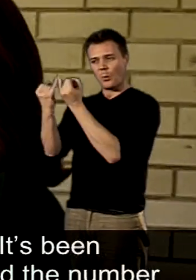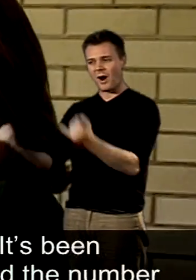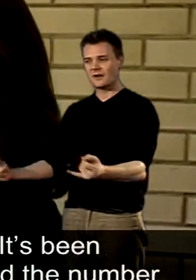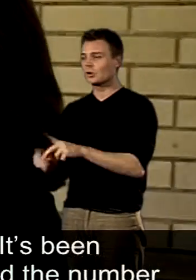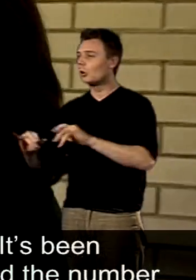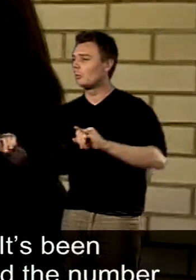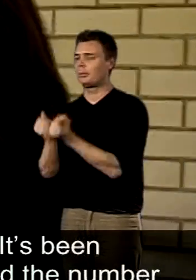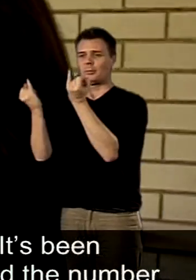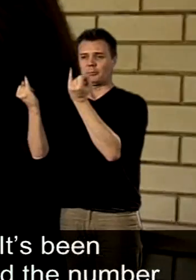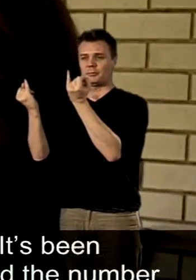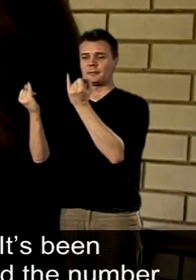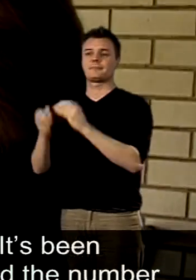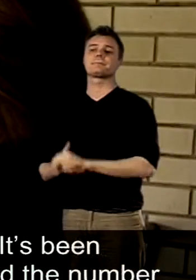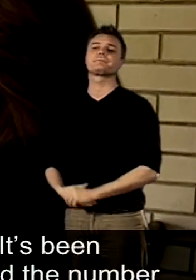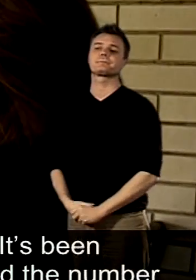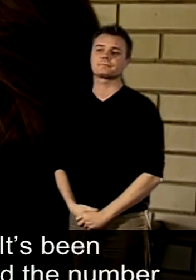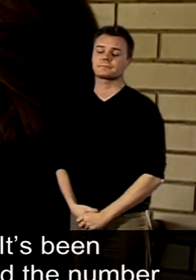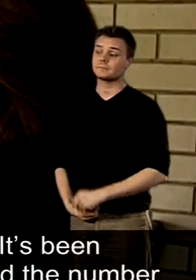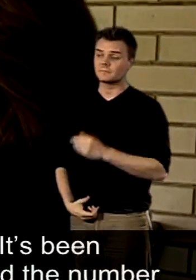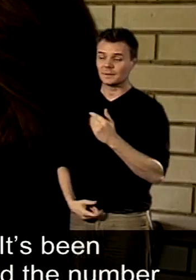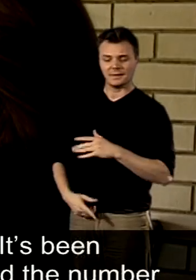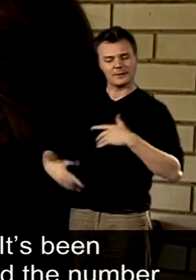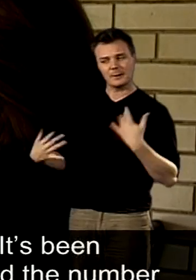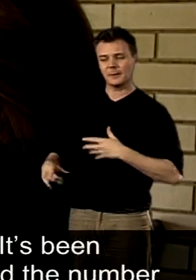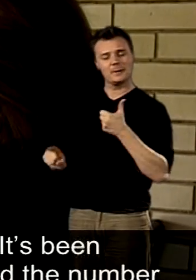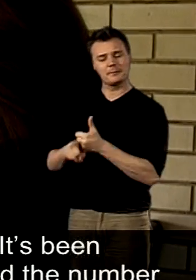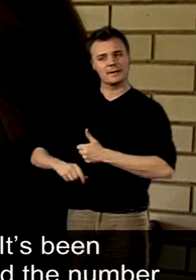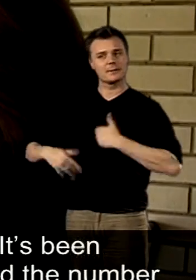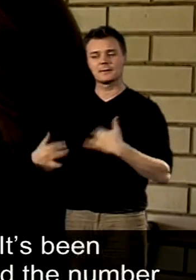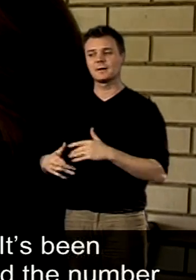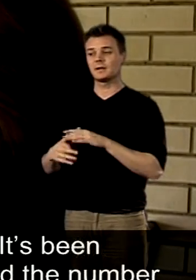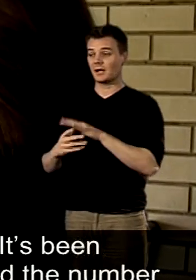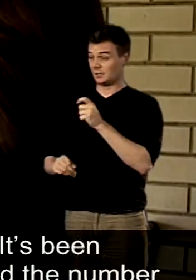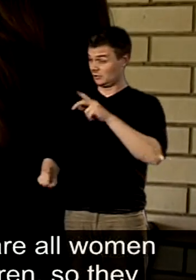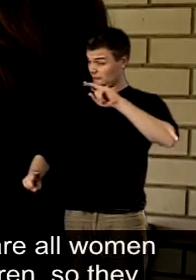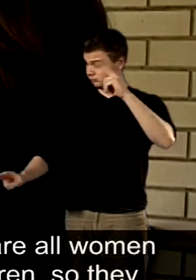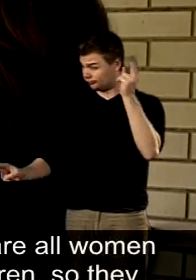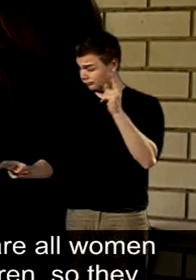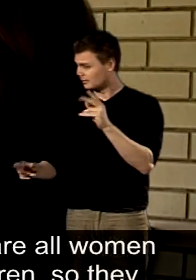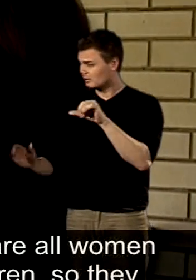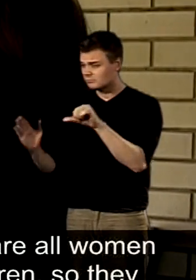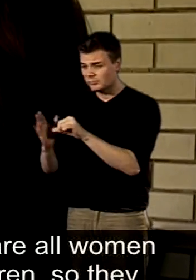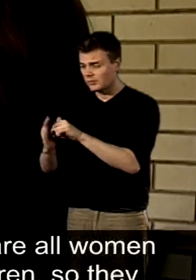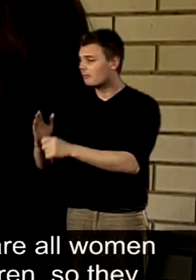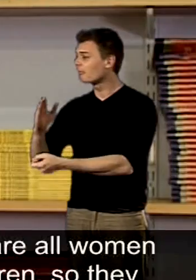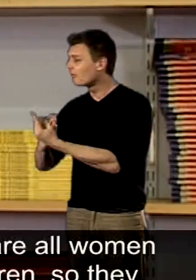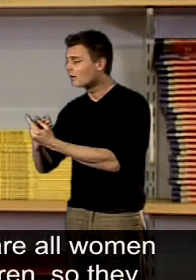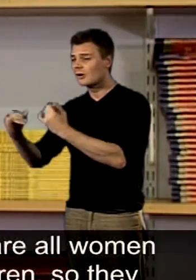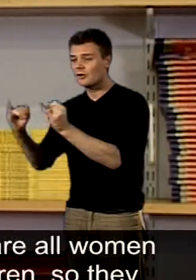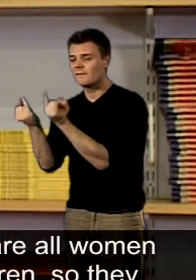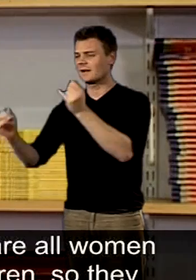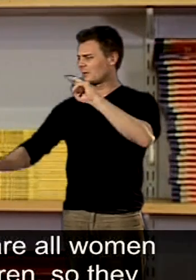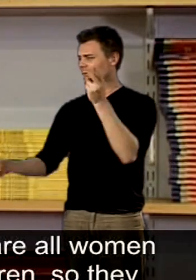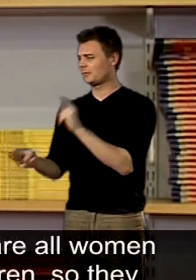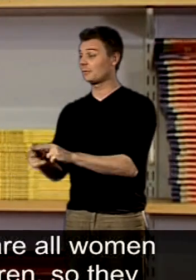arising. It's been amazing. I mean, it's hugely reduced the number of conflicts in the school. And they're